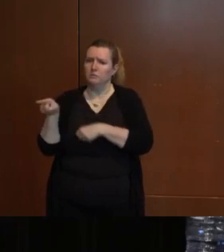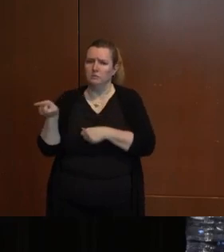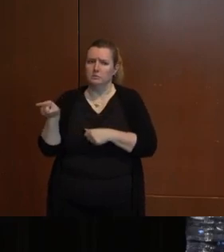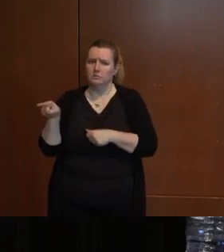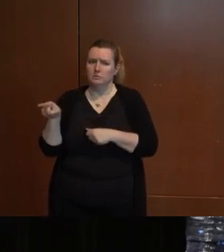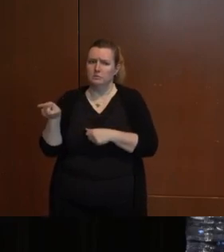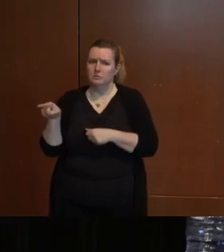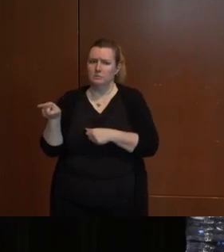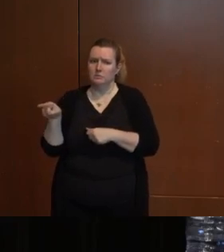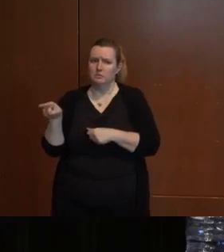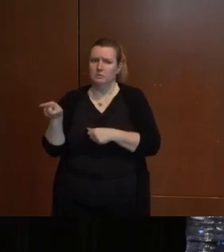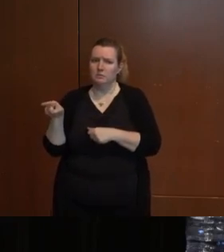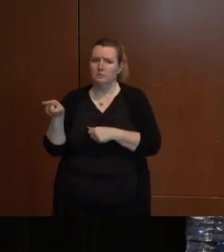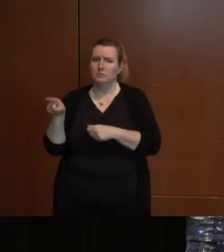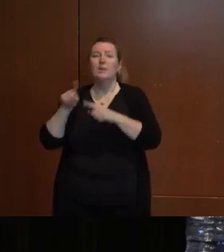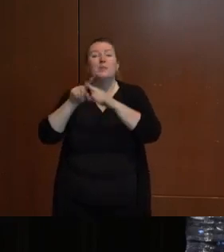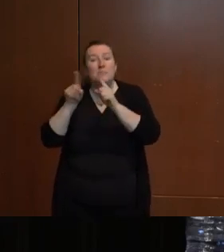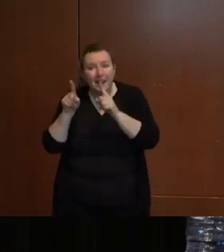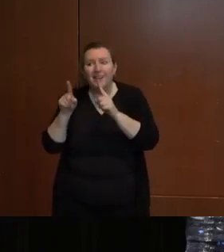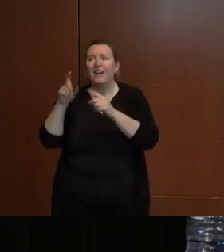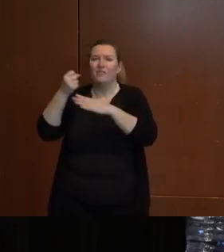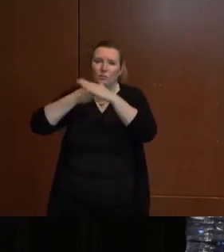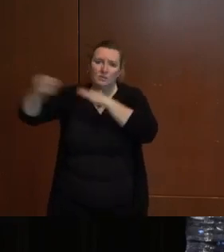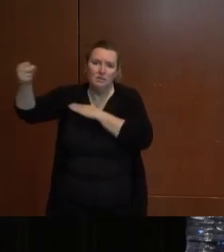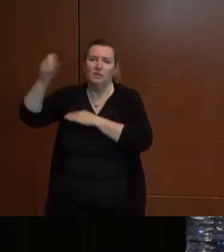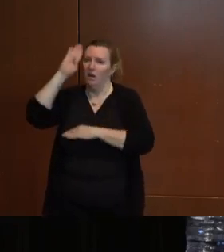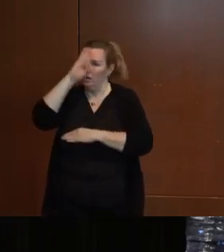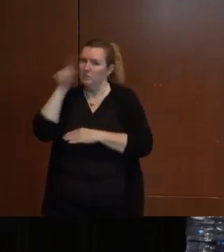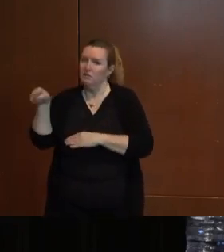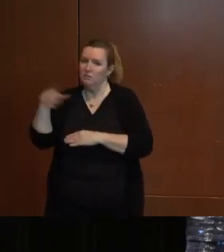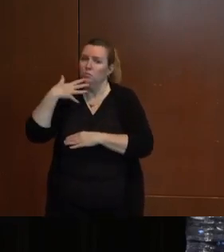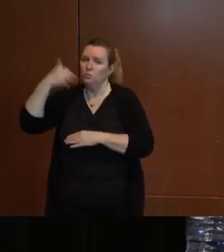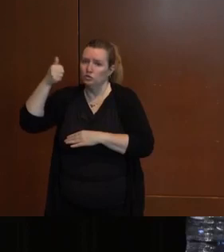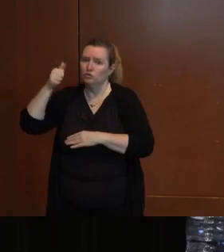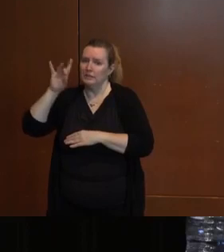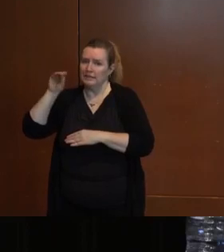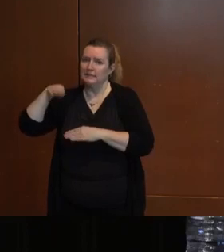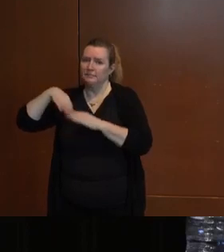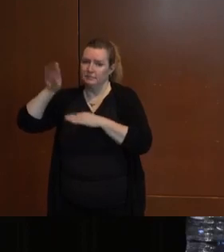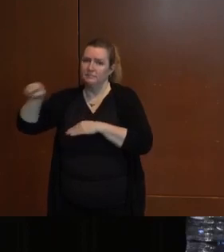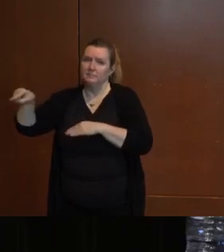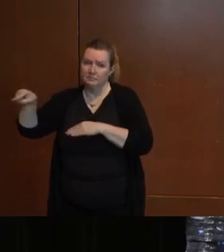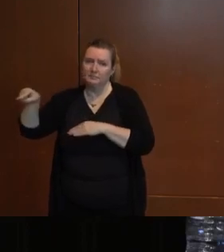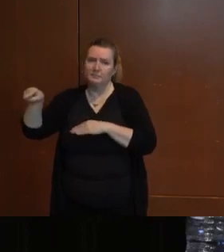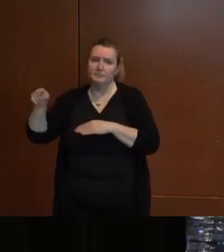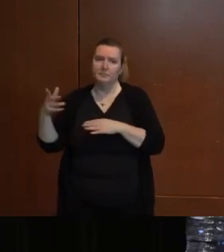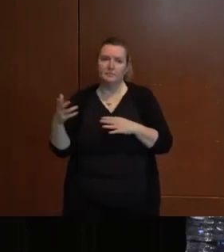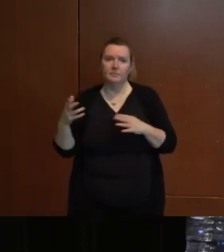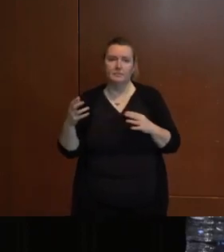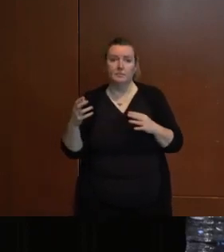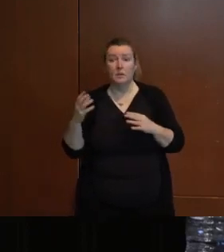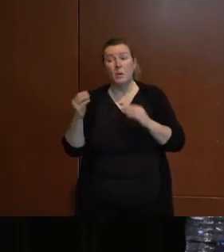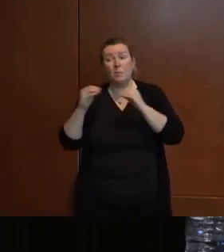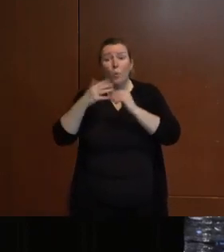are seeing in that the older you get and the maler you get to some extent, the worse this is